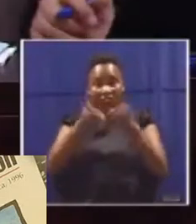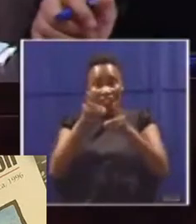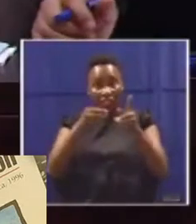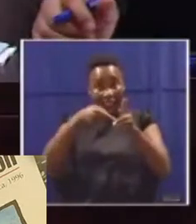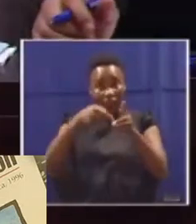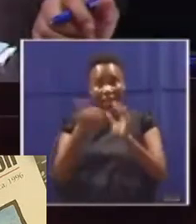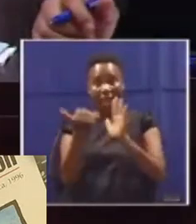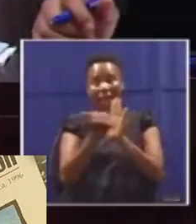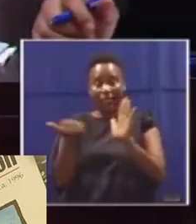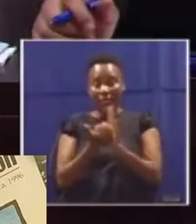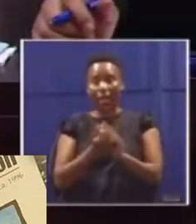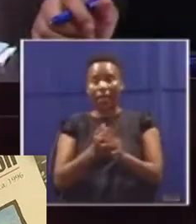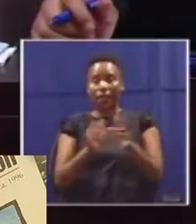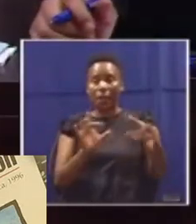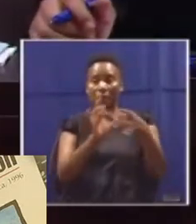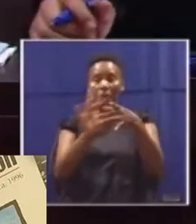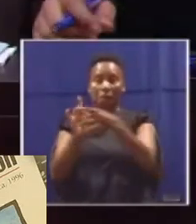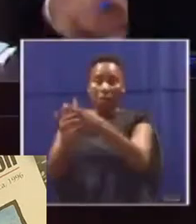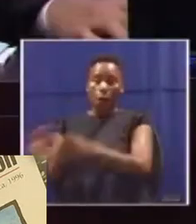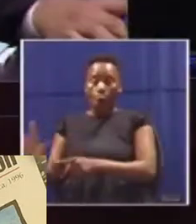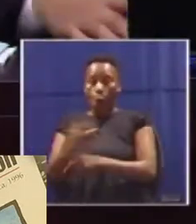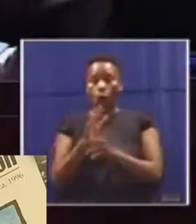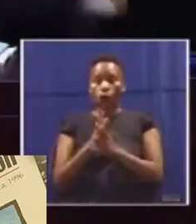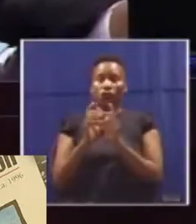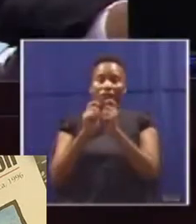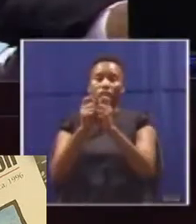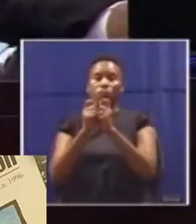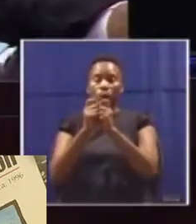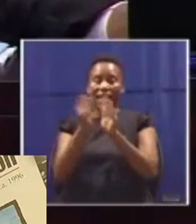to link all relevant transport legislation